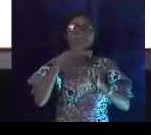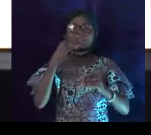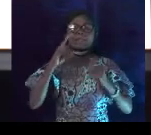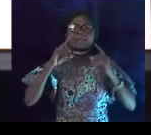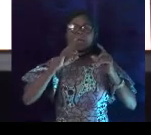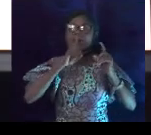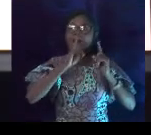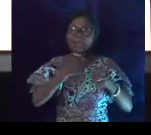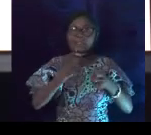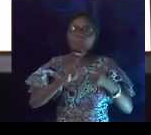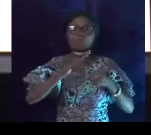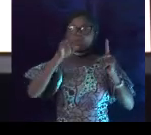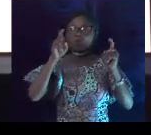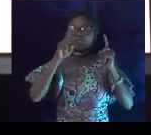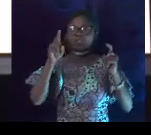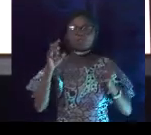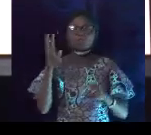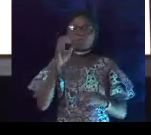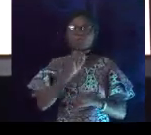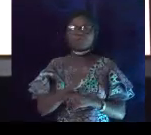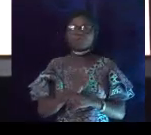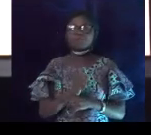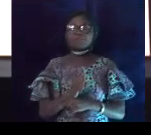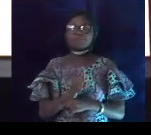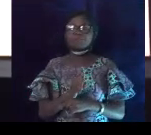to the questions.